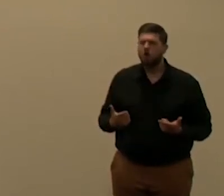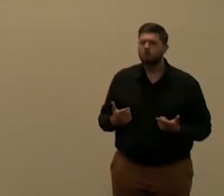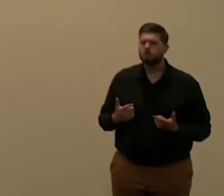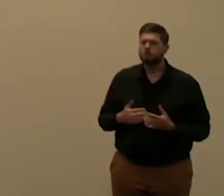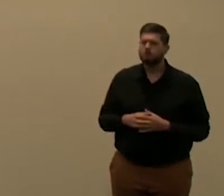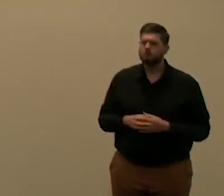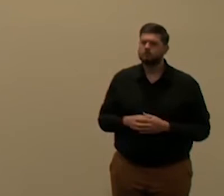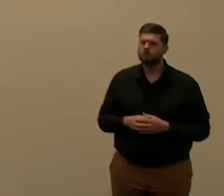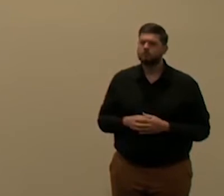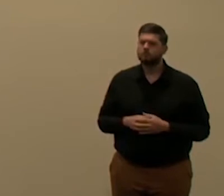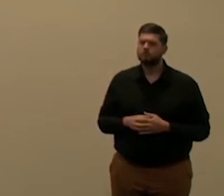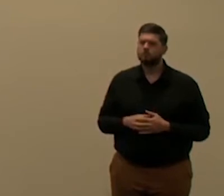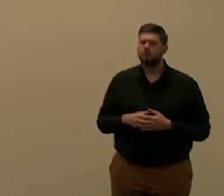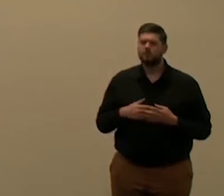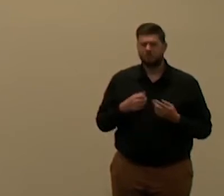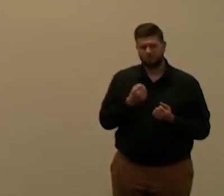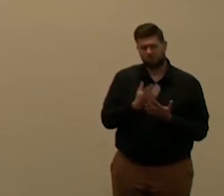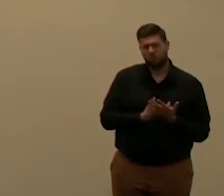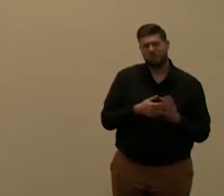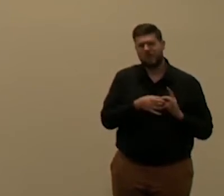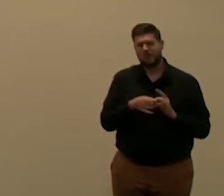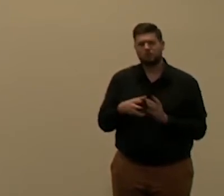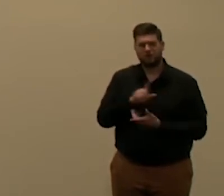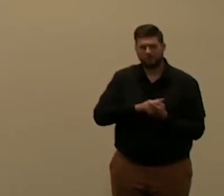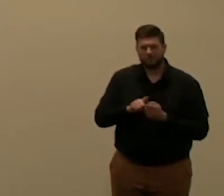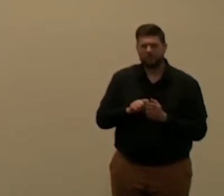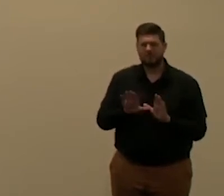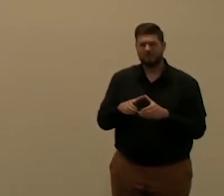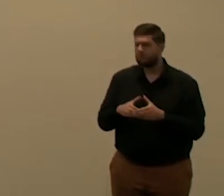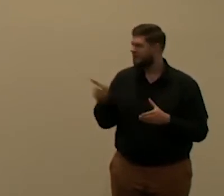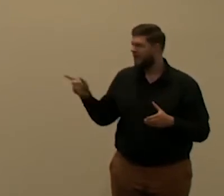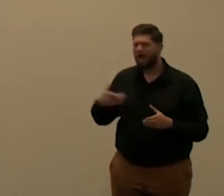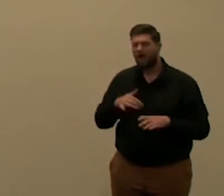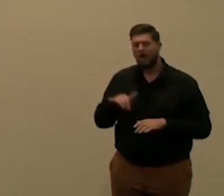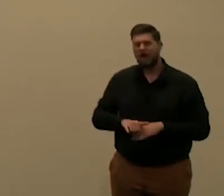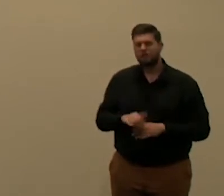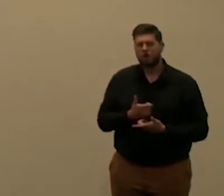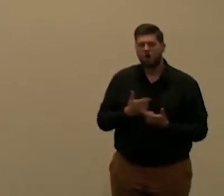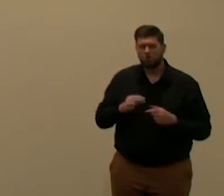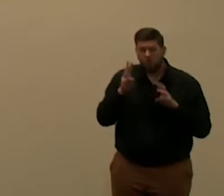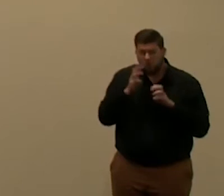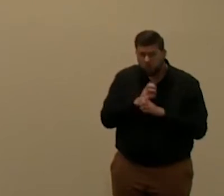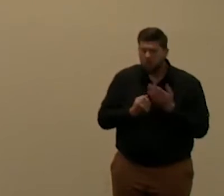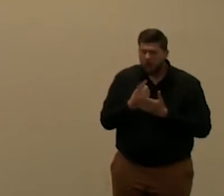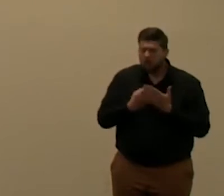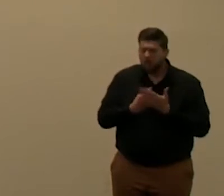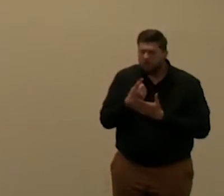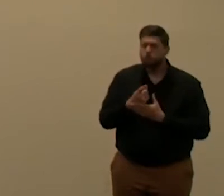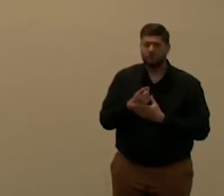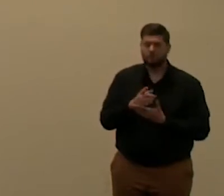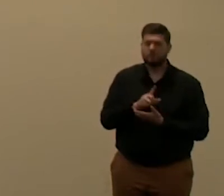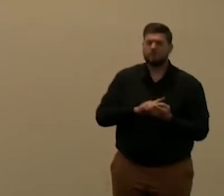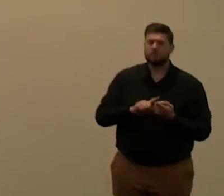comes to meetings and Teams. There's a lot of weird stuff happening with meetings in Teams. That is very true.